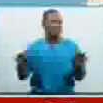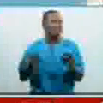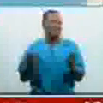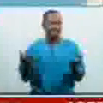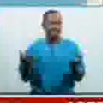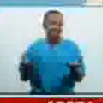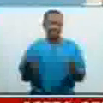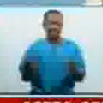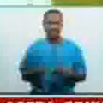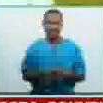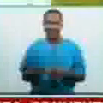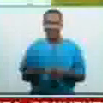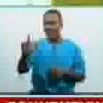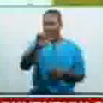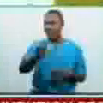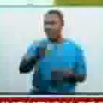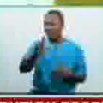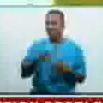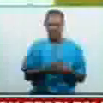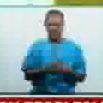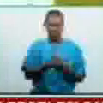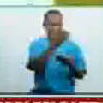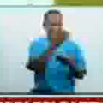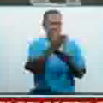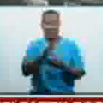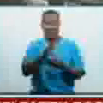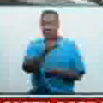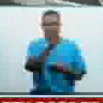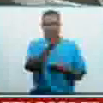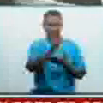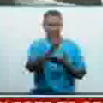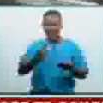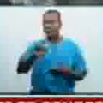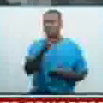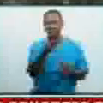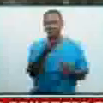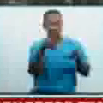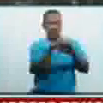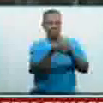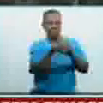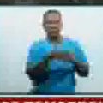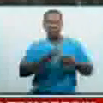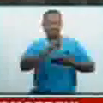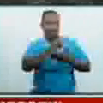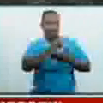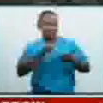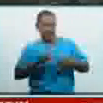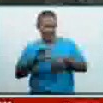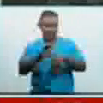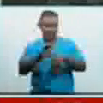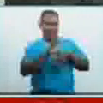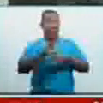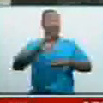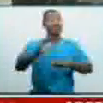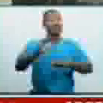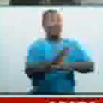our Gram library. Divided into four parts and genres, the first contains art, church and choral